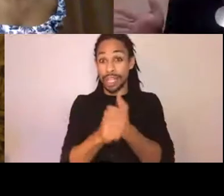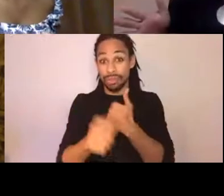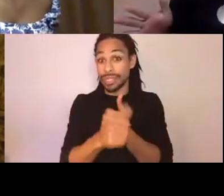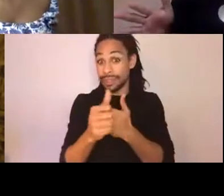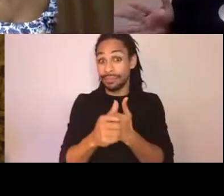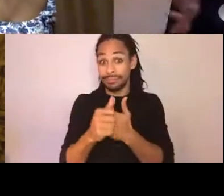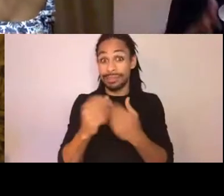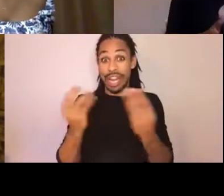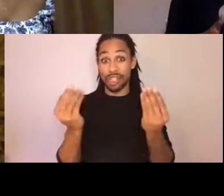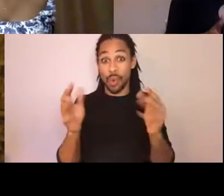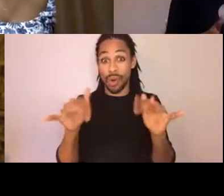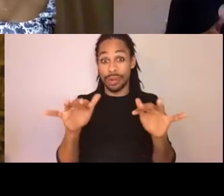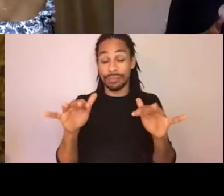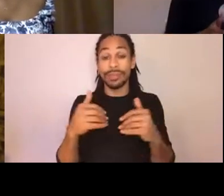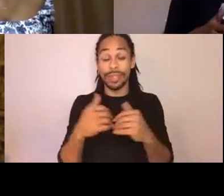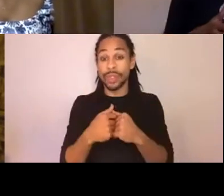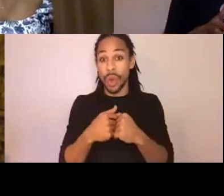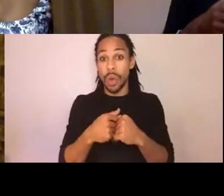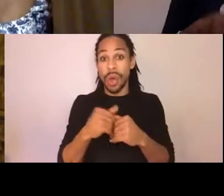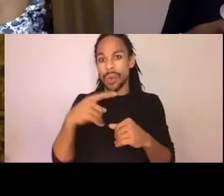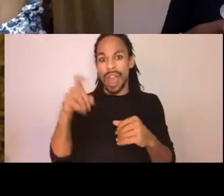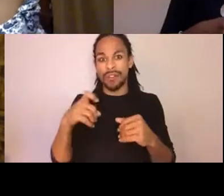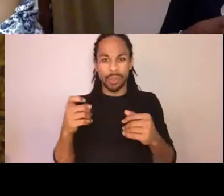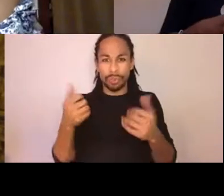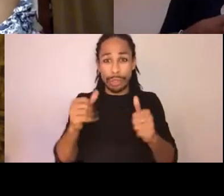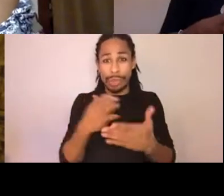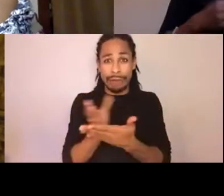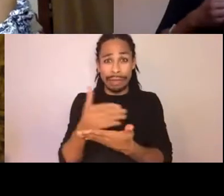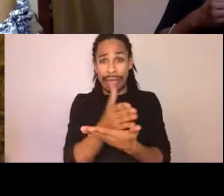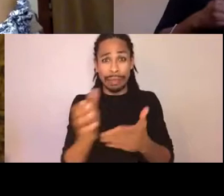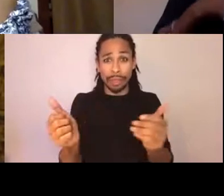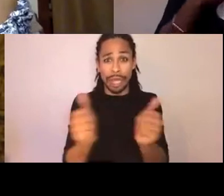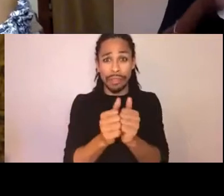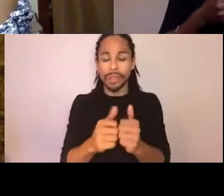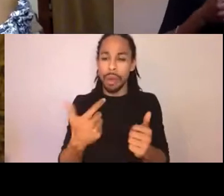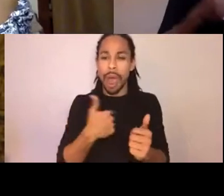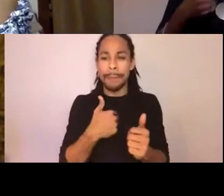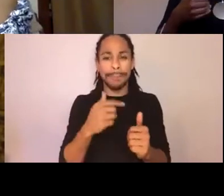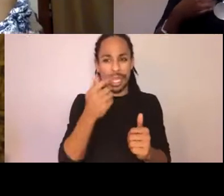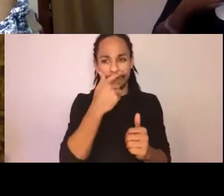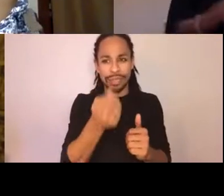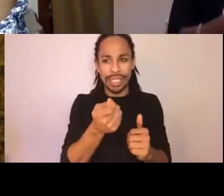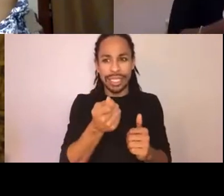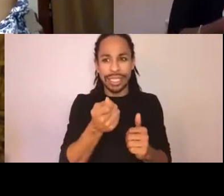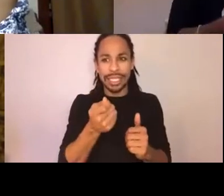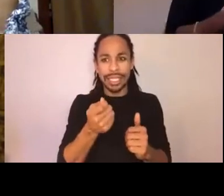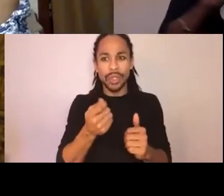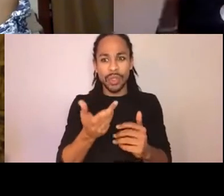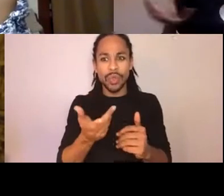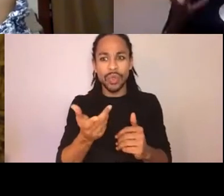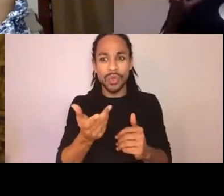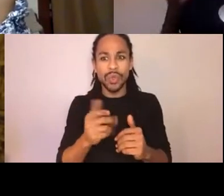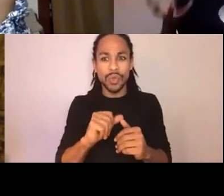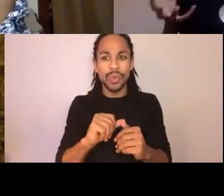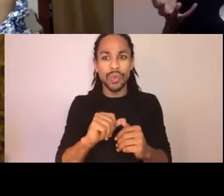love to hear from each of you around how you have been working with that, how you've been confronting